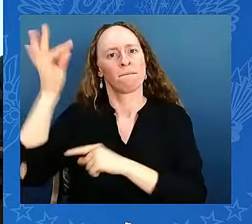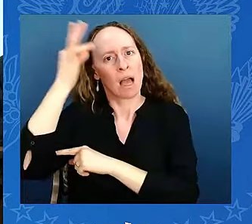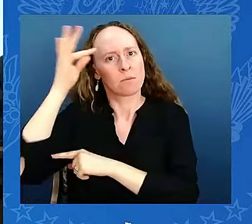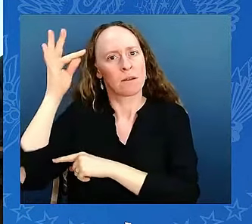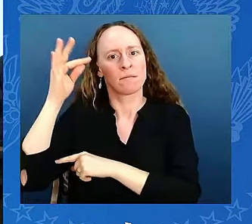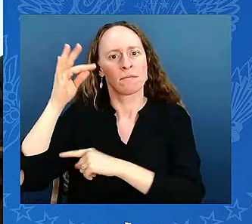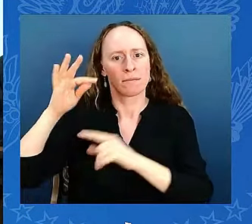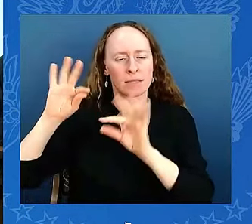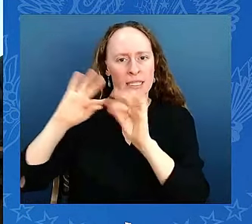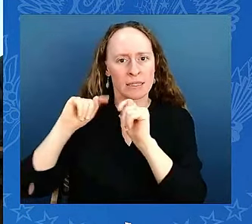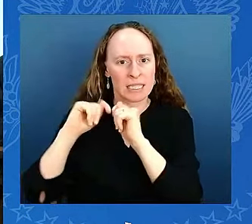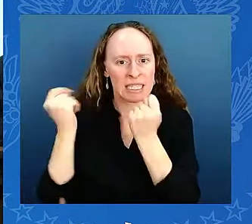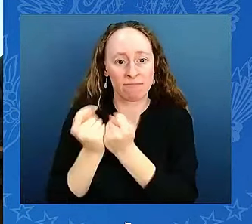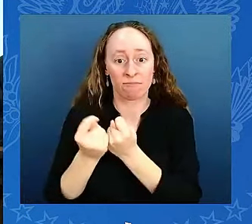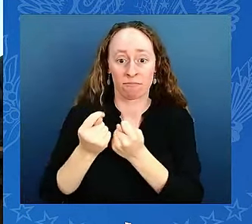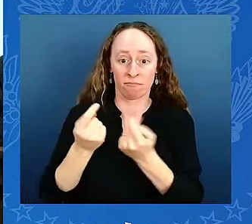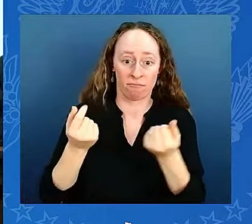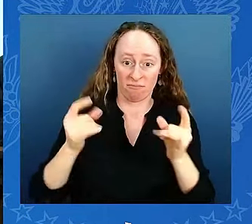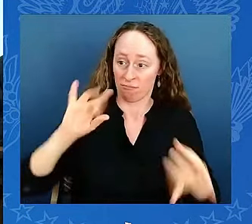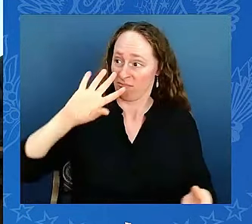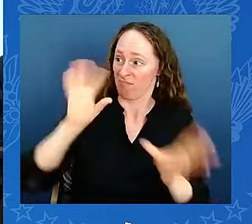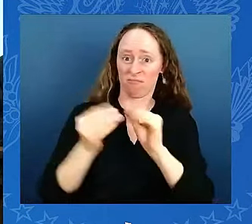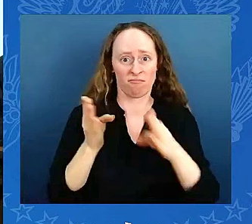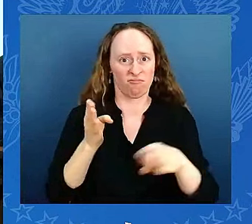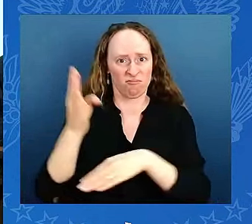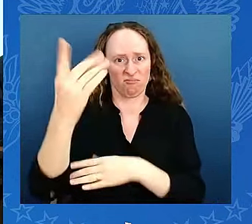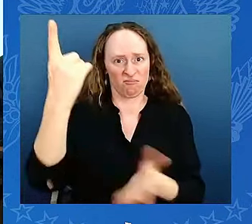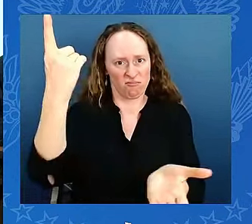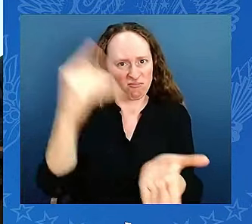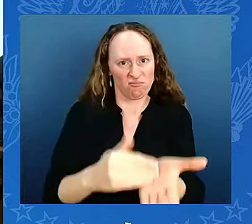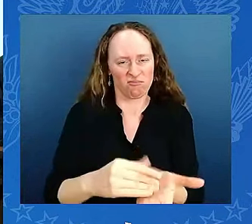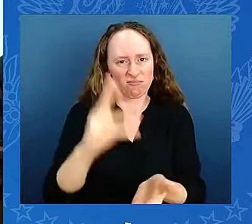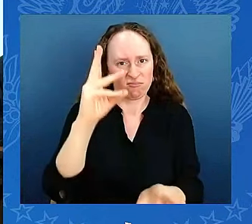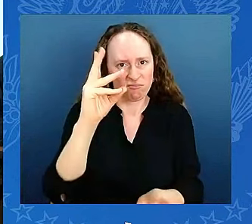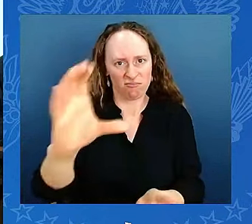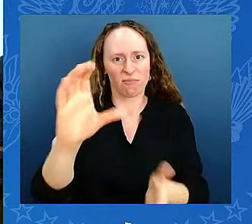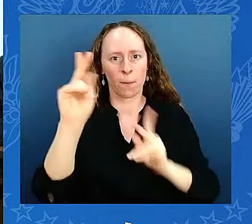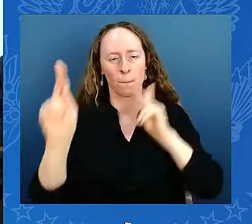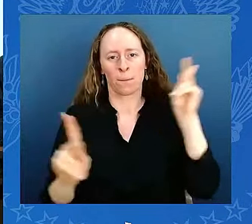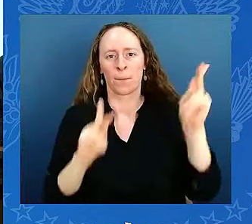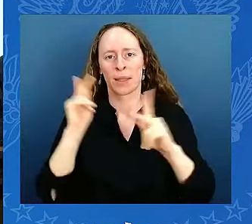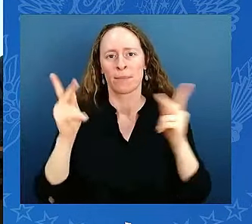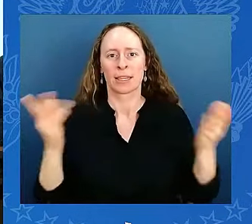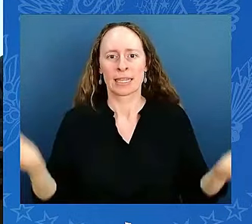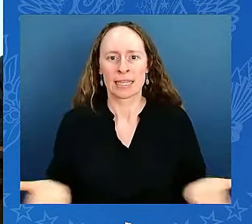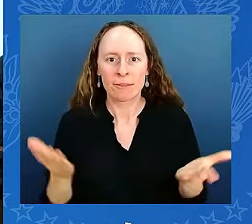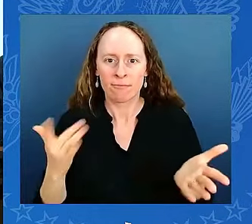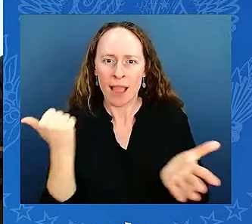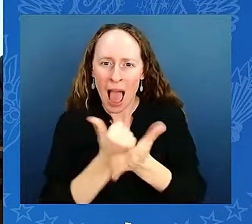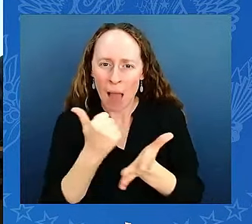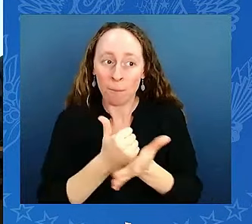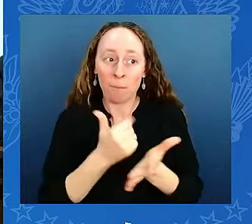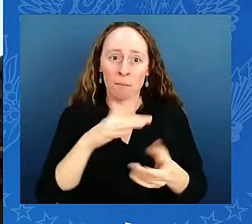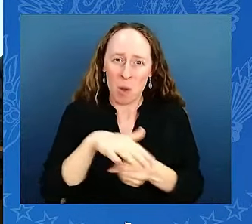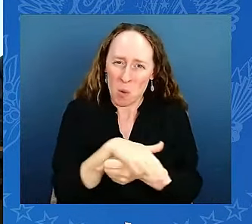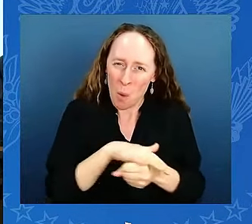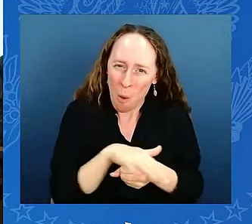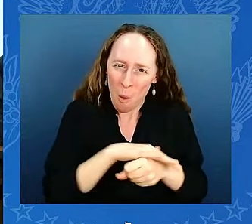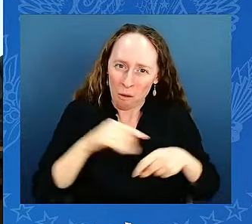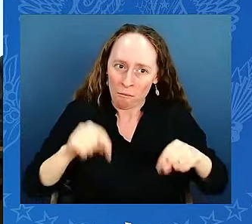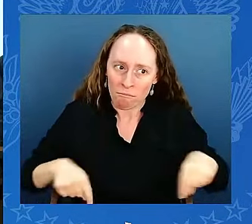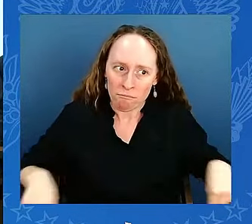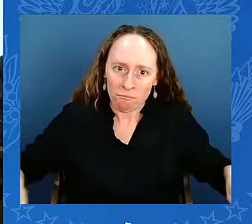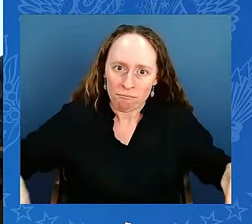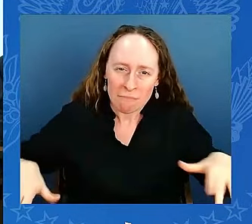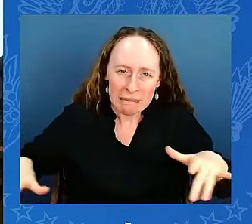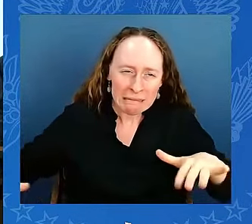personnel operating in the area of impact right now to support, again, our local jurisdictions that had such significant impact. Across all